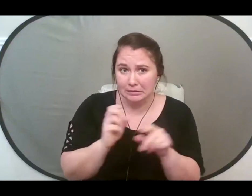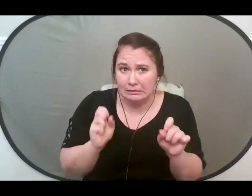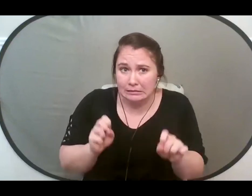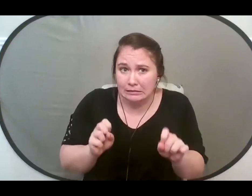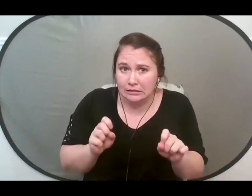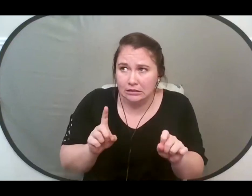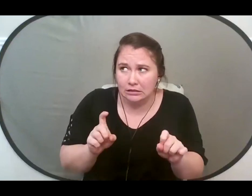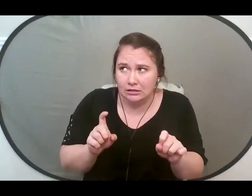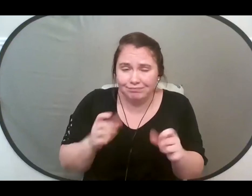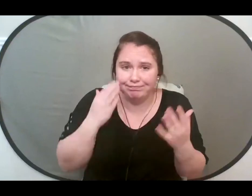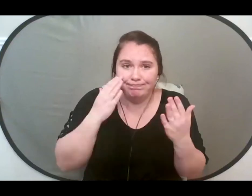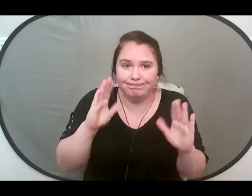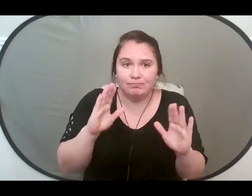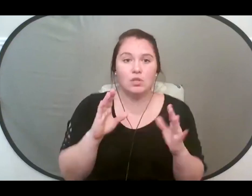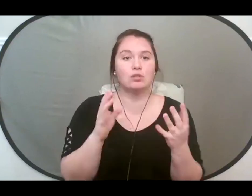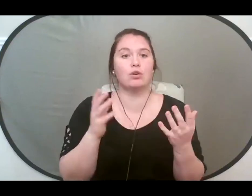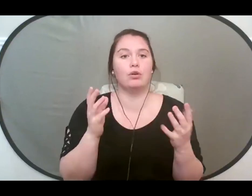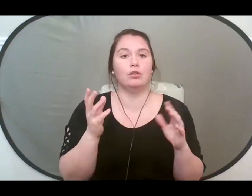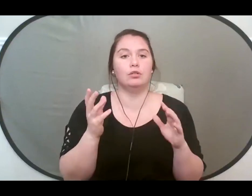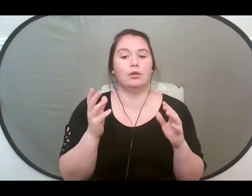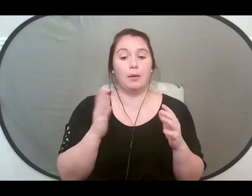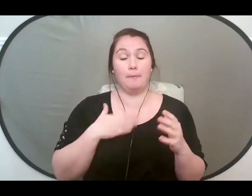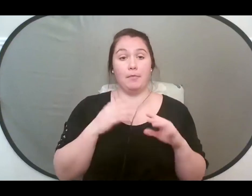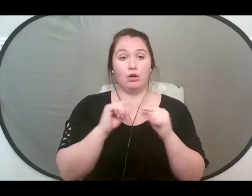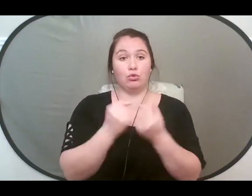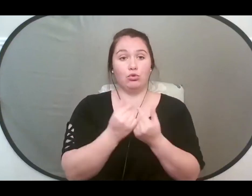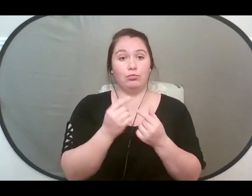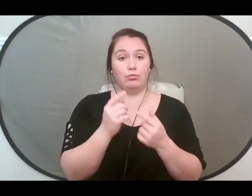So overall, option 3 for group 1.